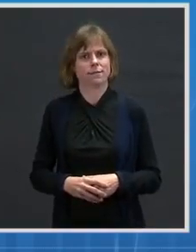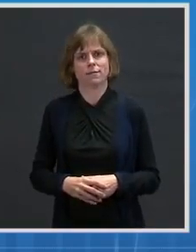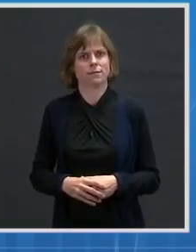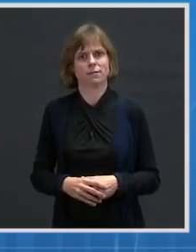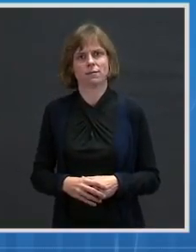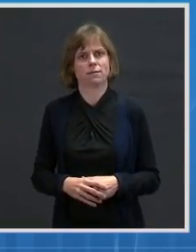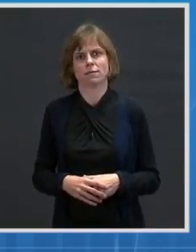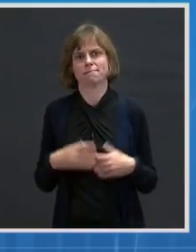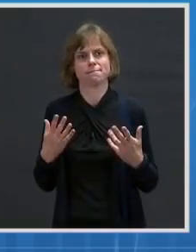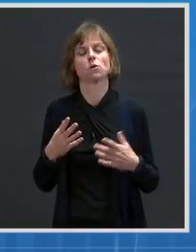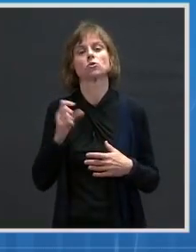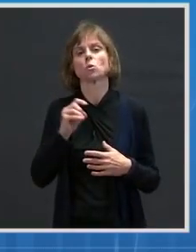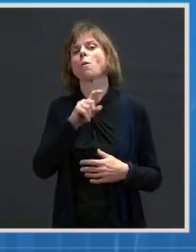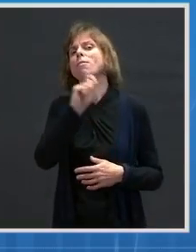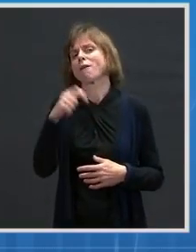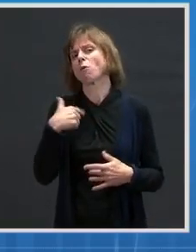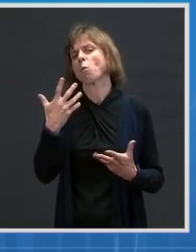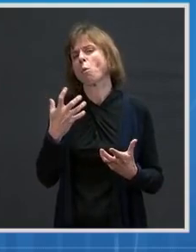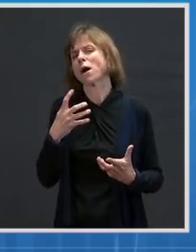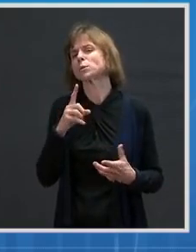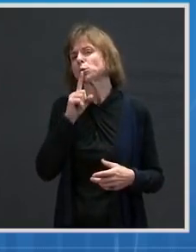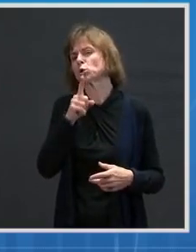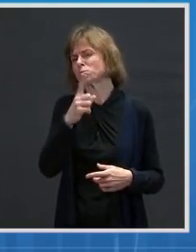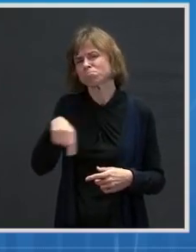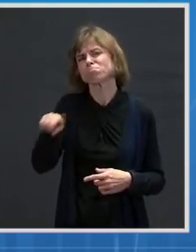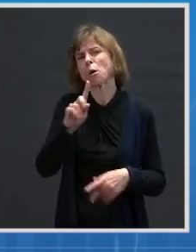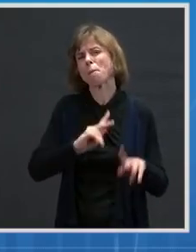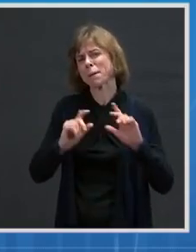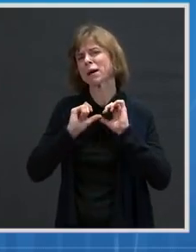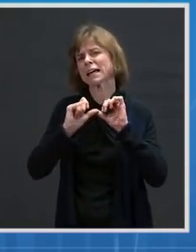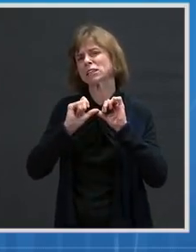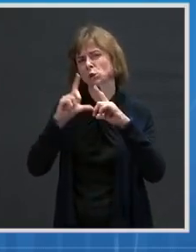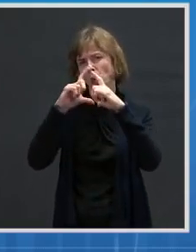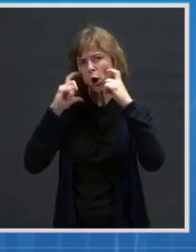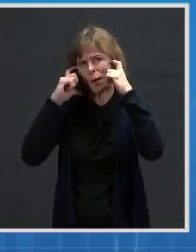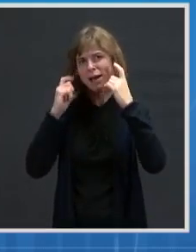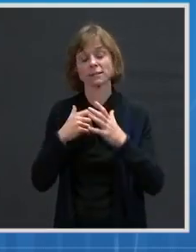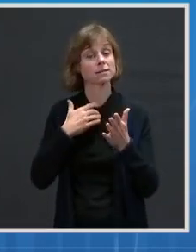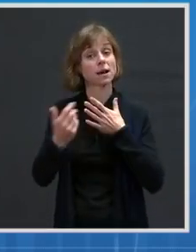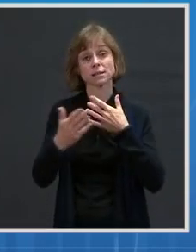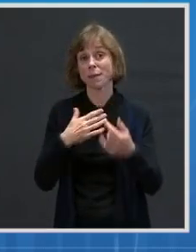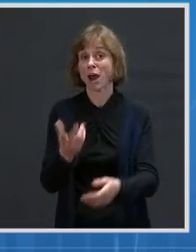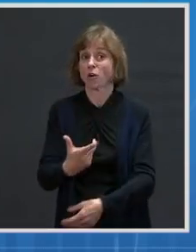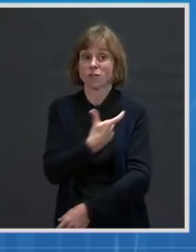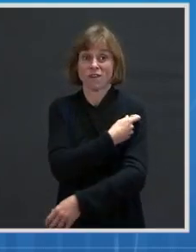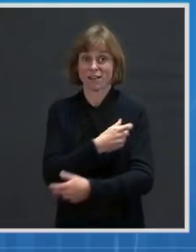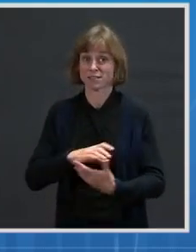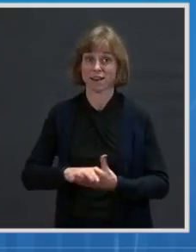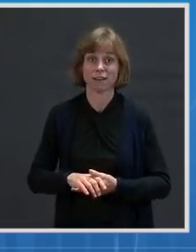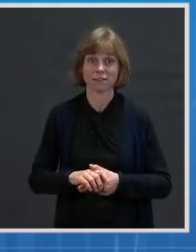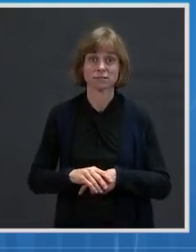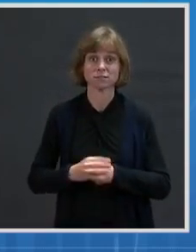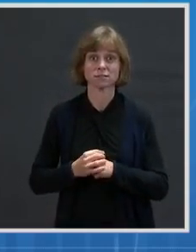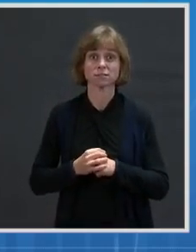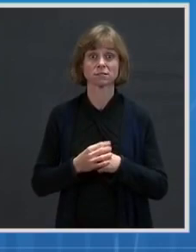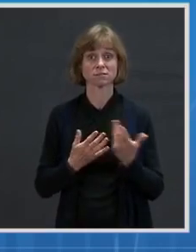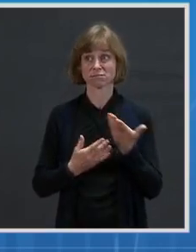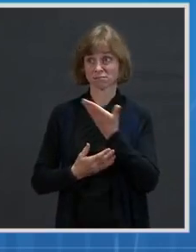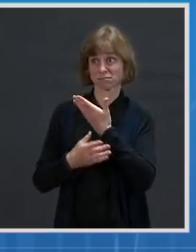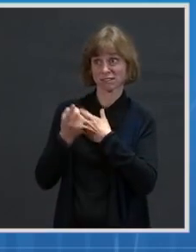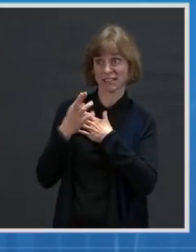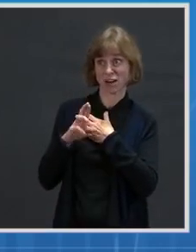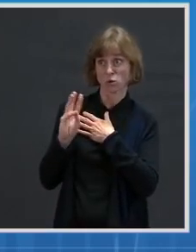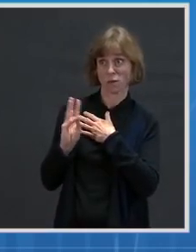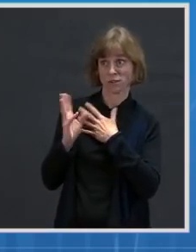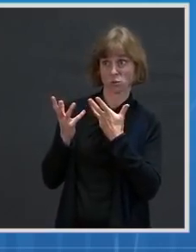people continue to wear masks despite the fact that they're vaccinated. So Dr. Walensky, why don't you add to